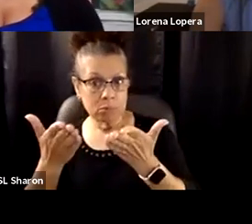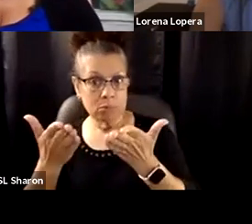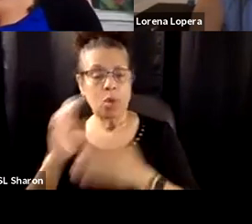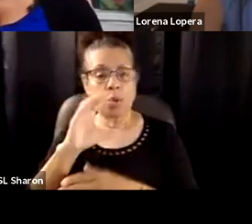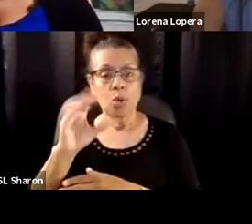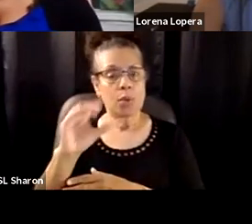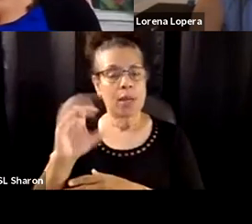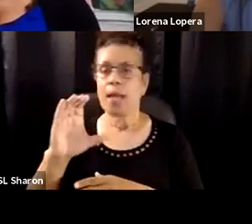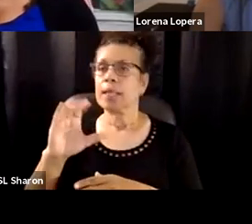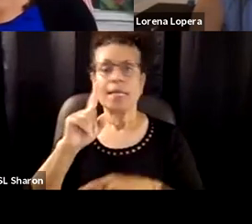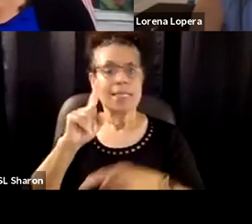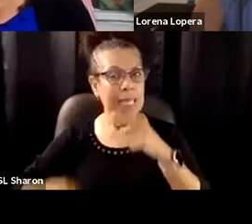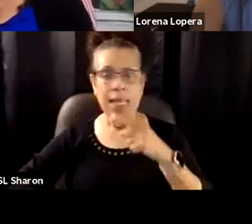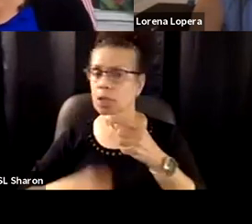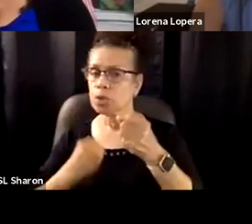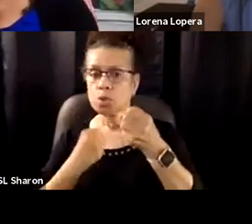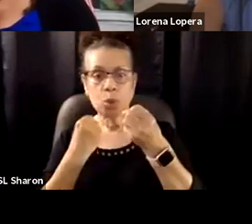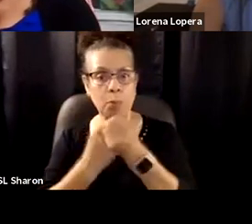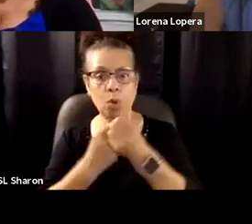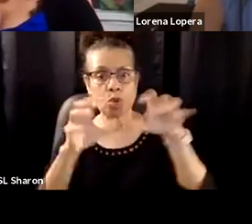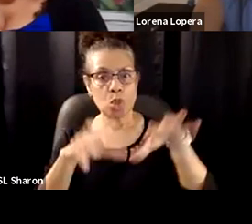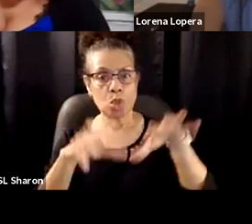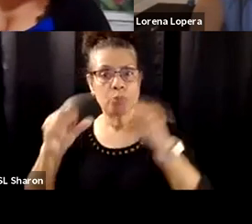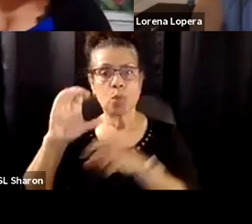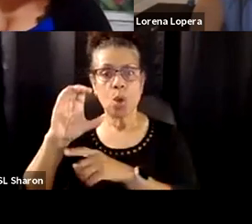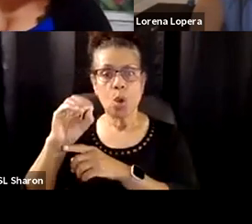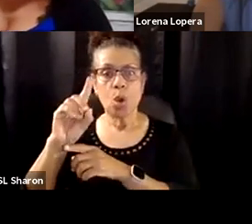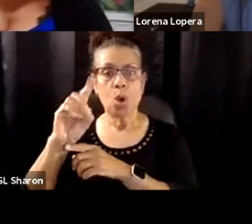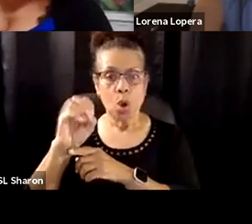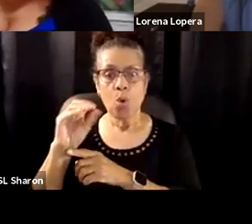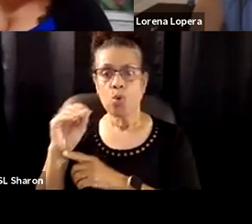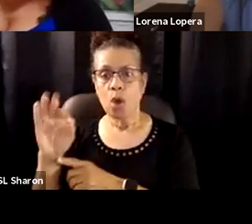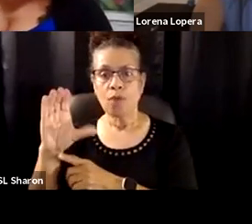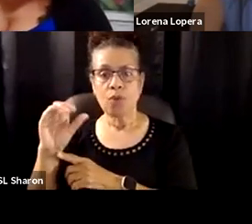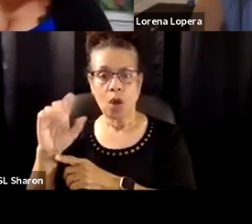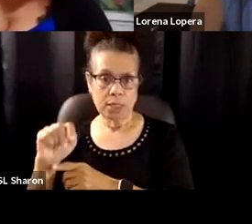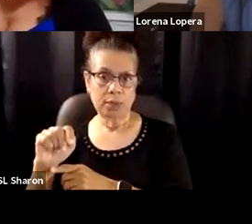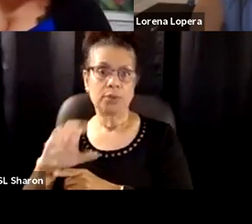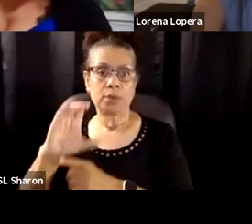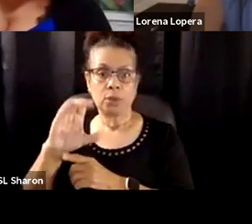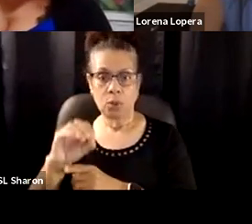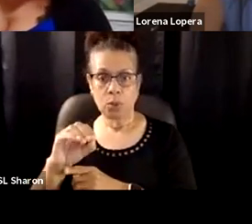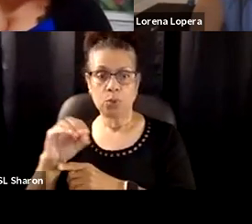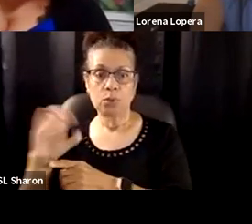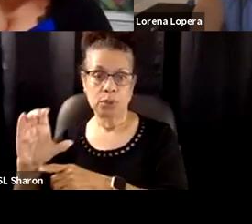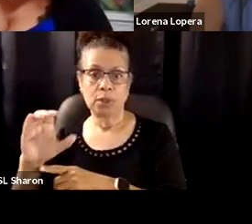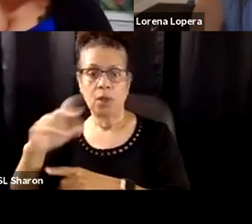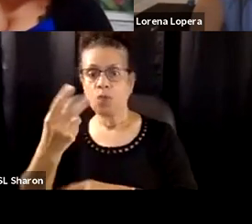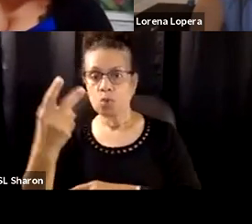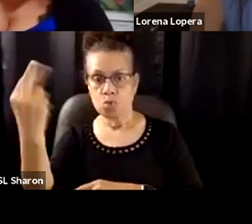cannot support the adoption of the code of conduct proposed this evening for two main reasons